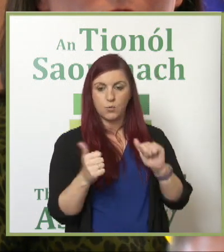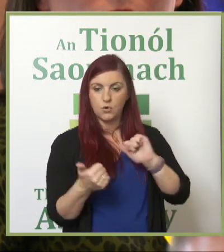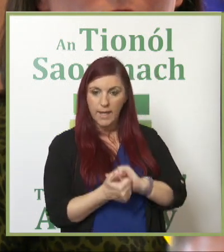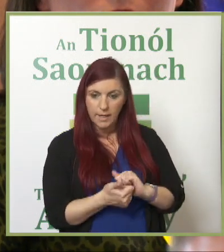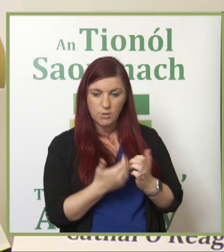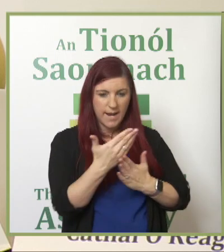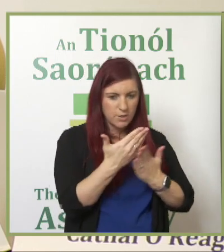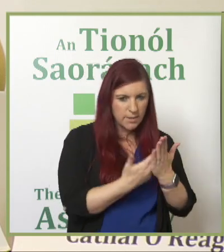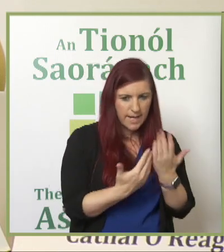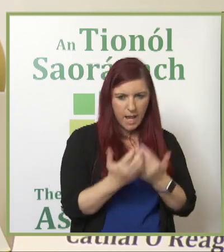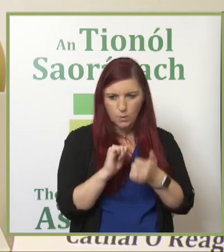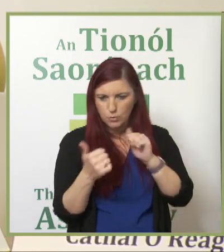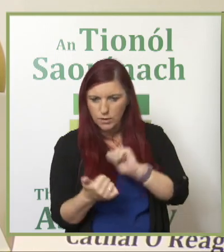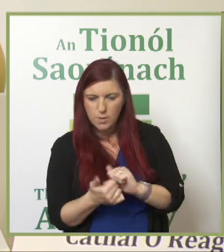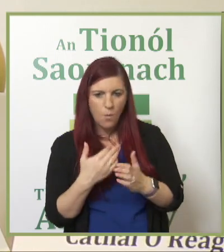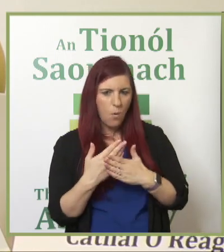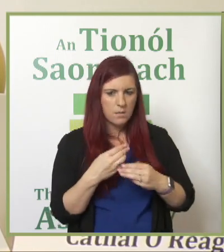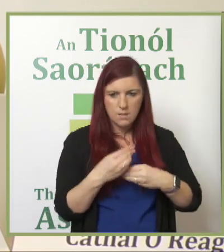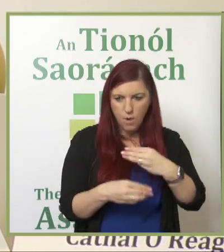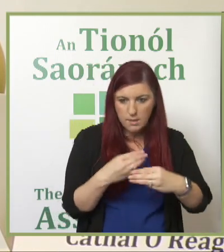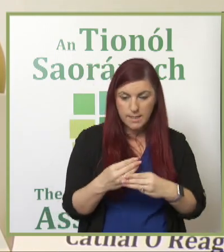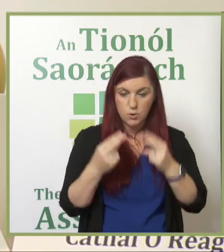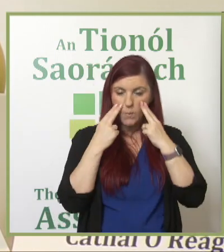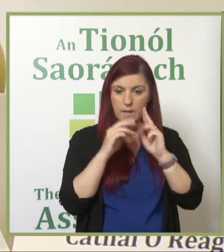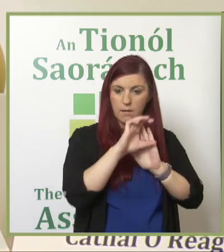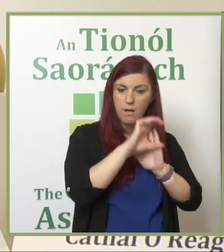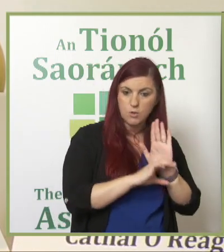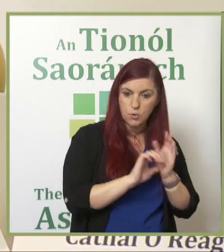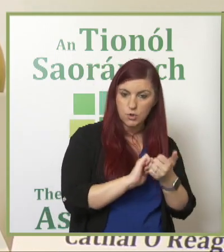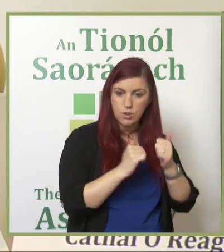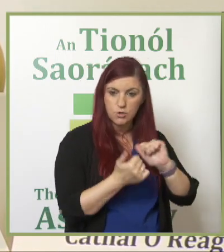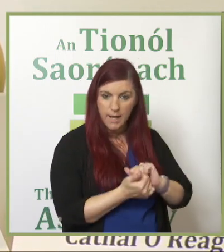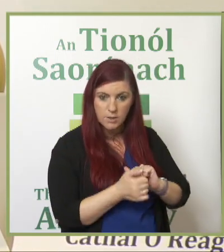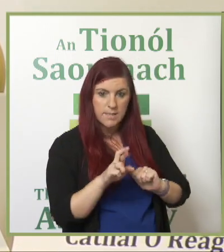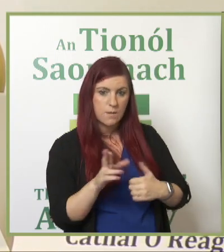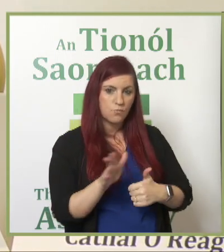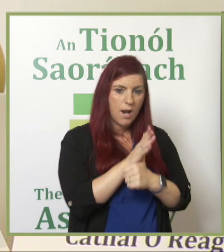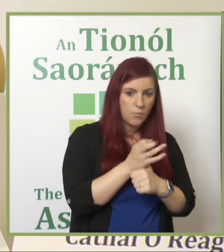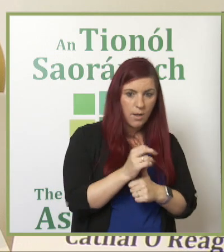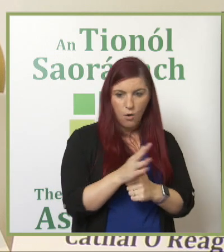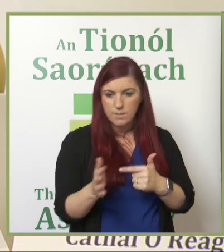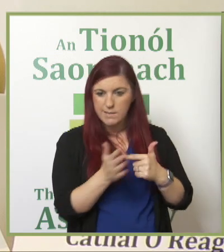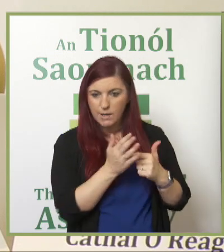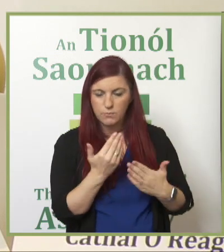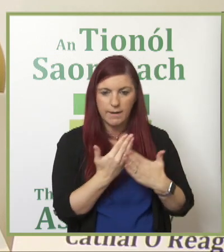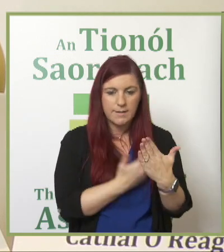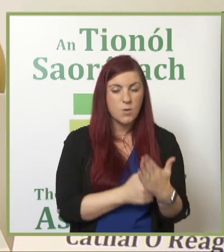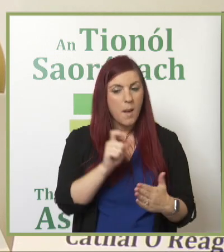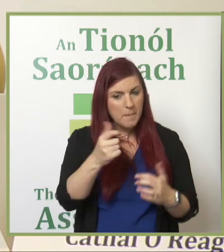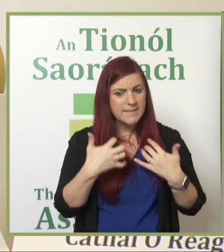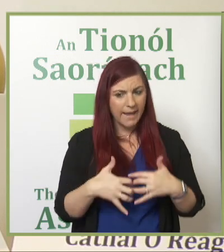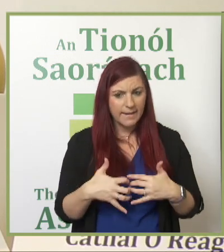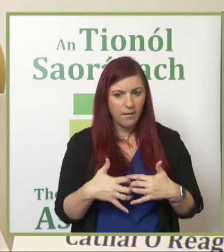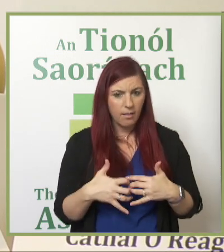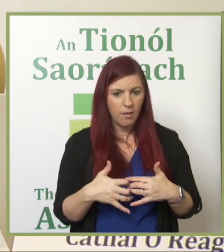go about it? What's possible? Does it need constitutional change? Is it primary legislation? Is it secondary legislation? So things that are quite technical,